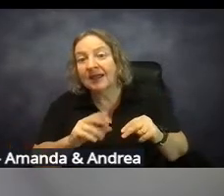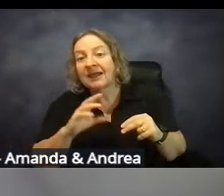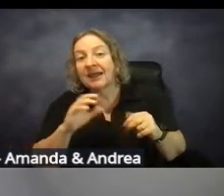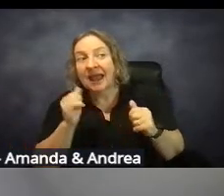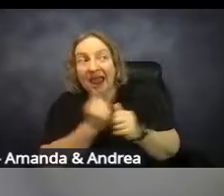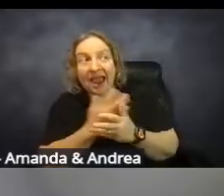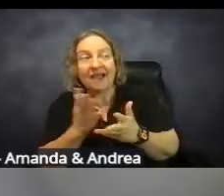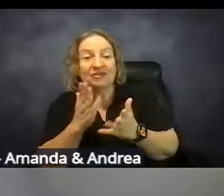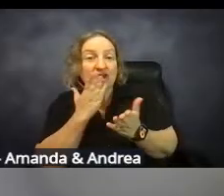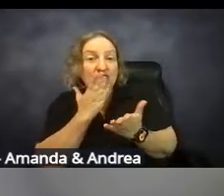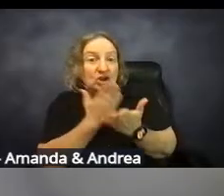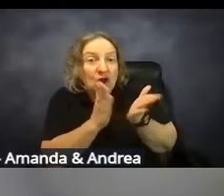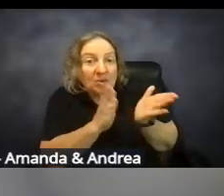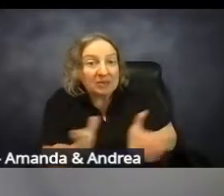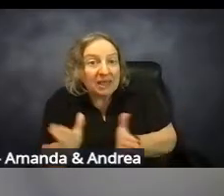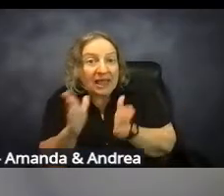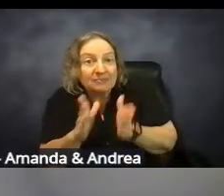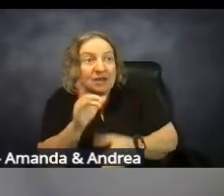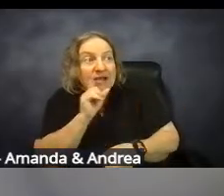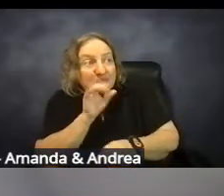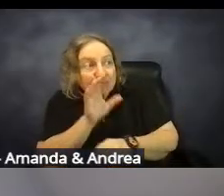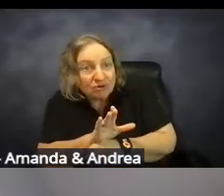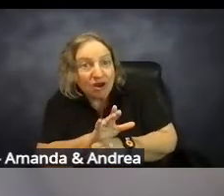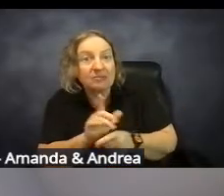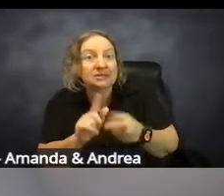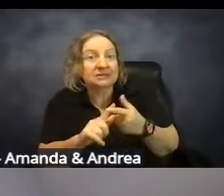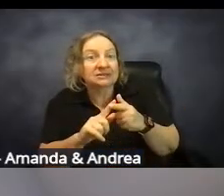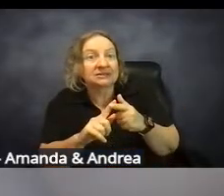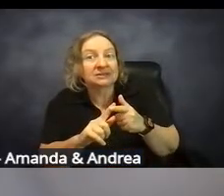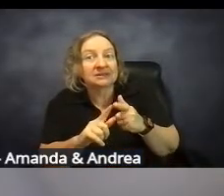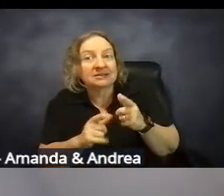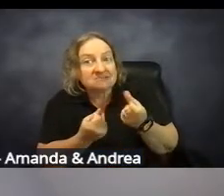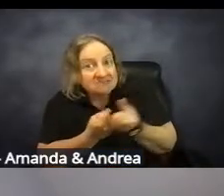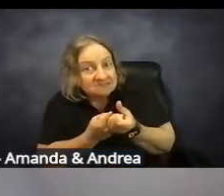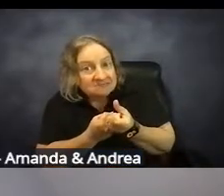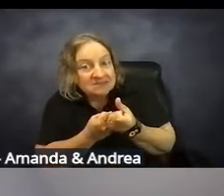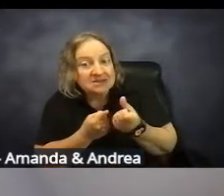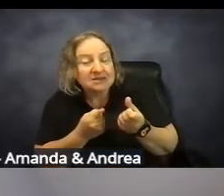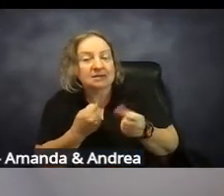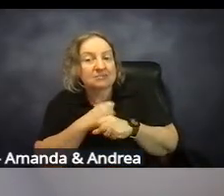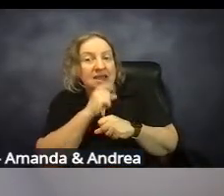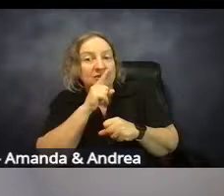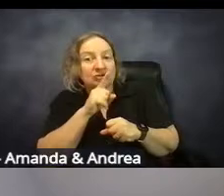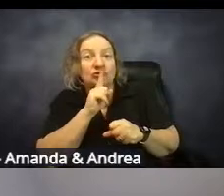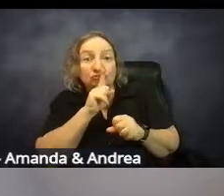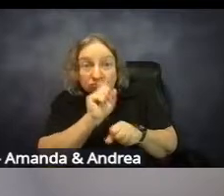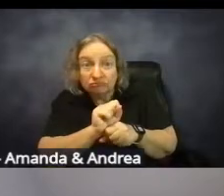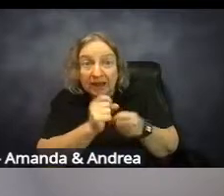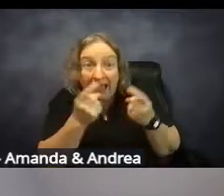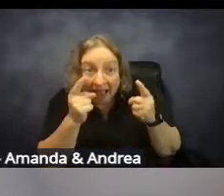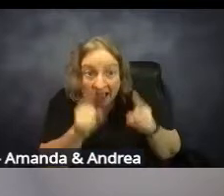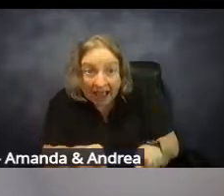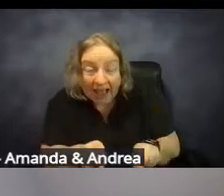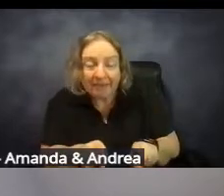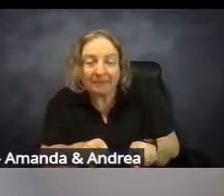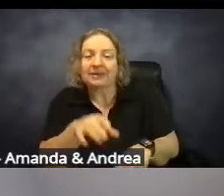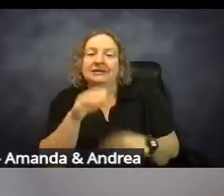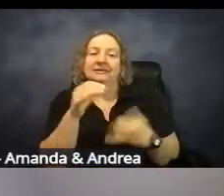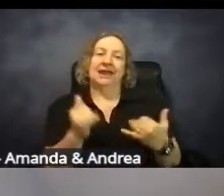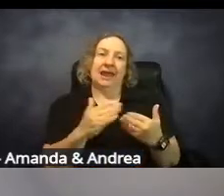things that have been promised and committed to, making sure that those things happen is going to be